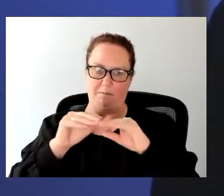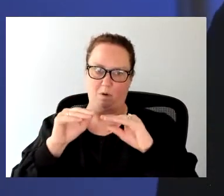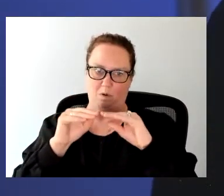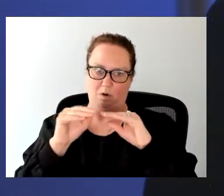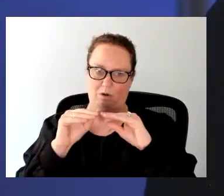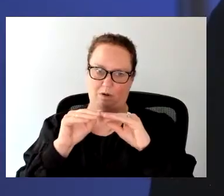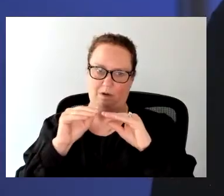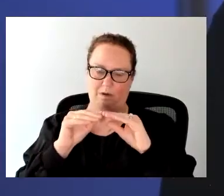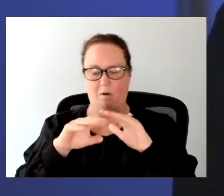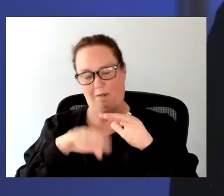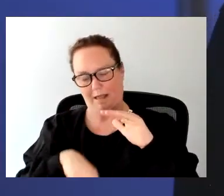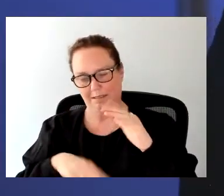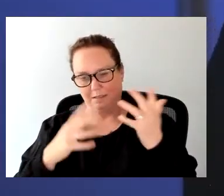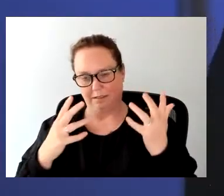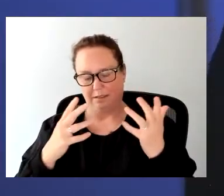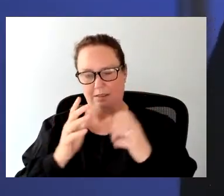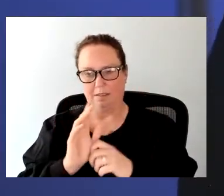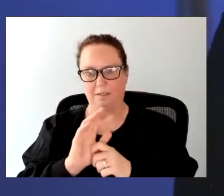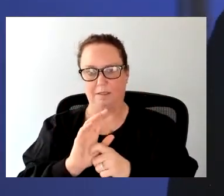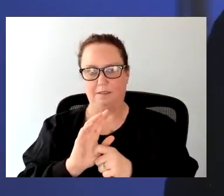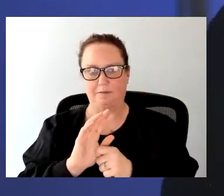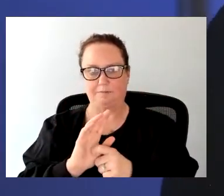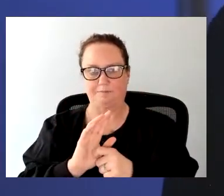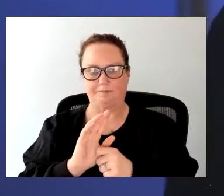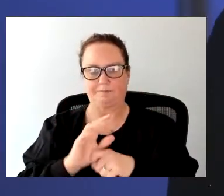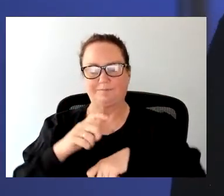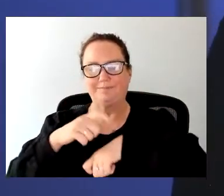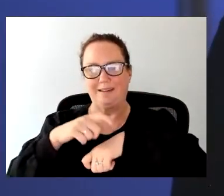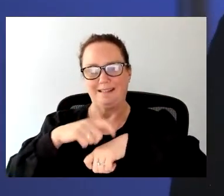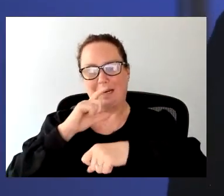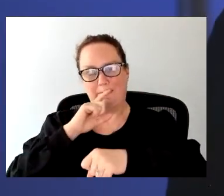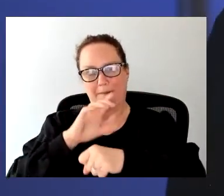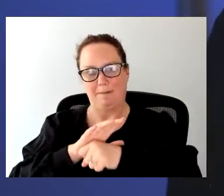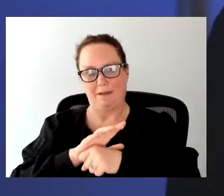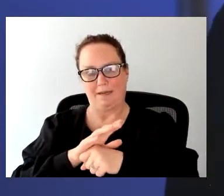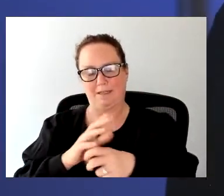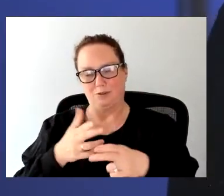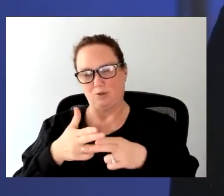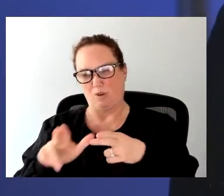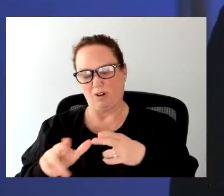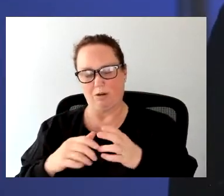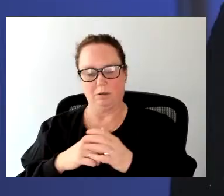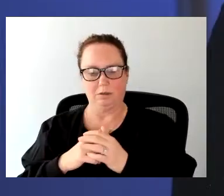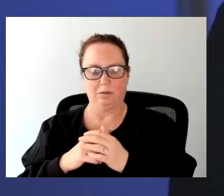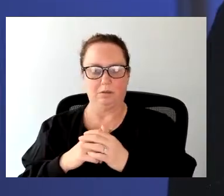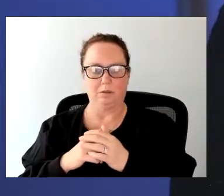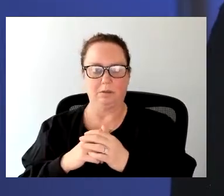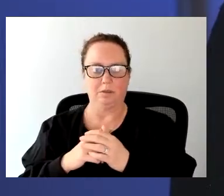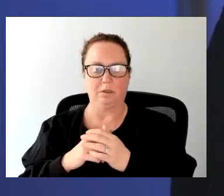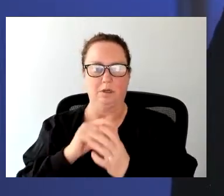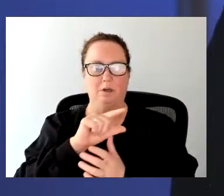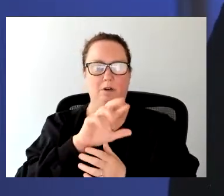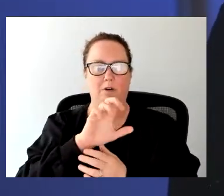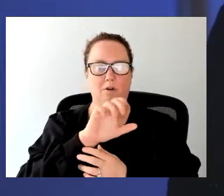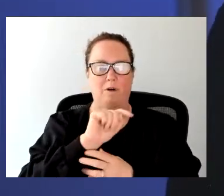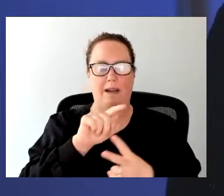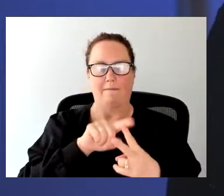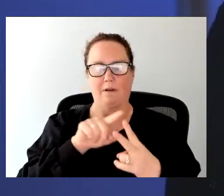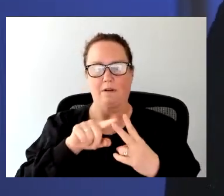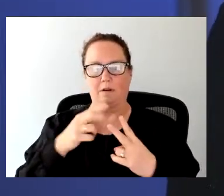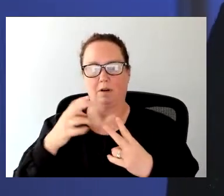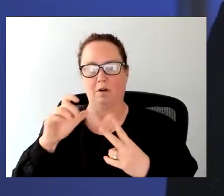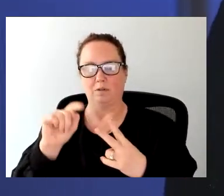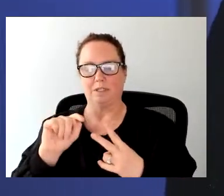or less, but the time commitment is a little bit shorter. Graft versus host, also called